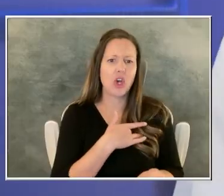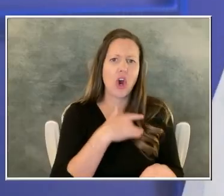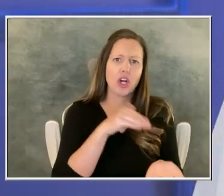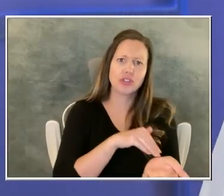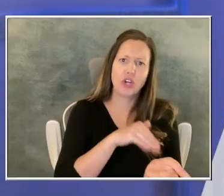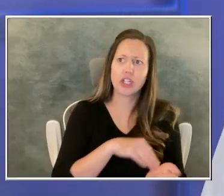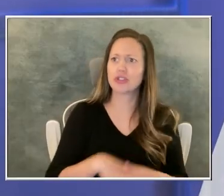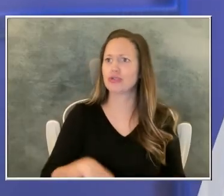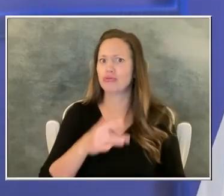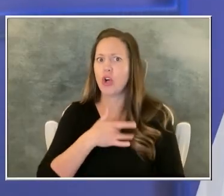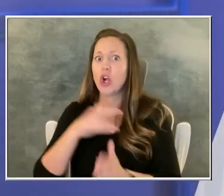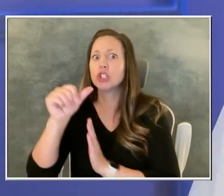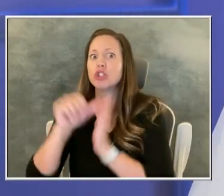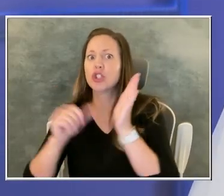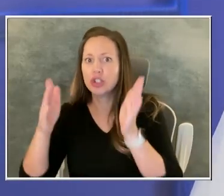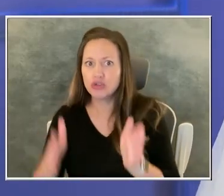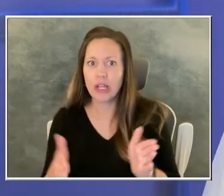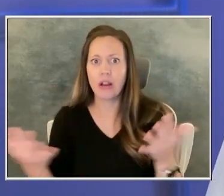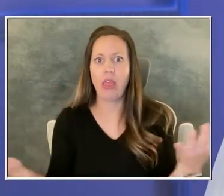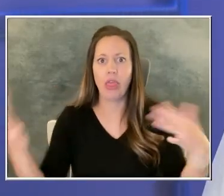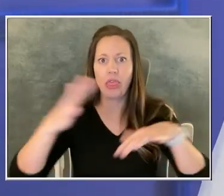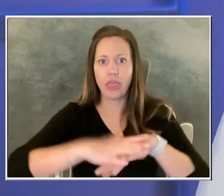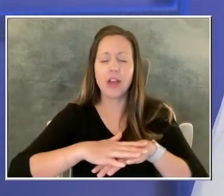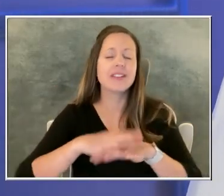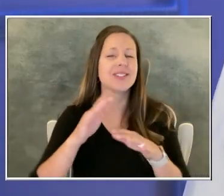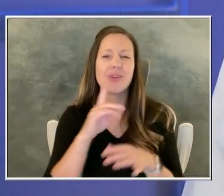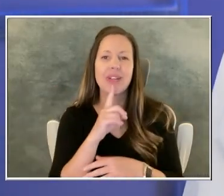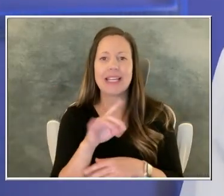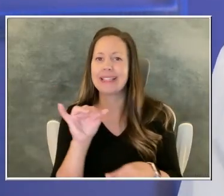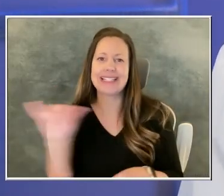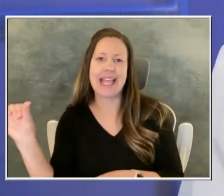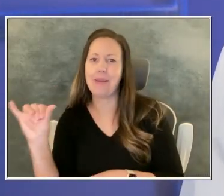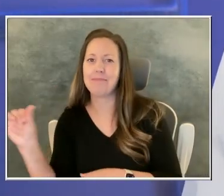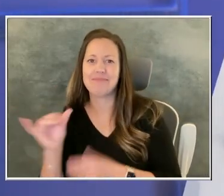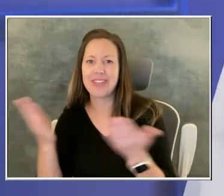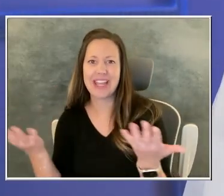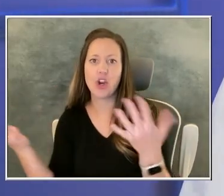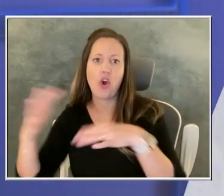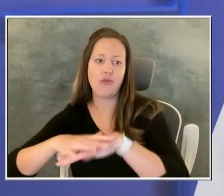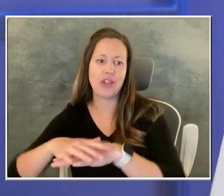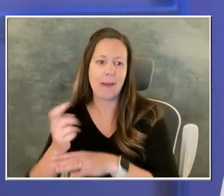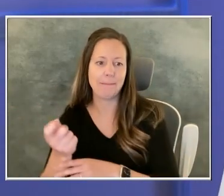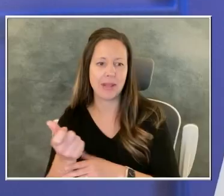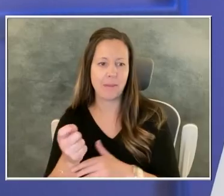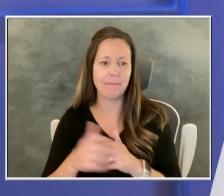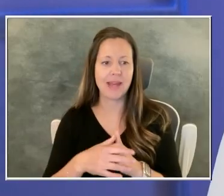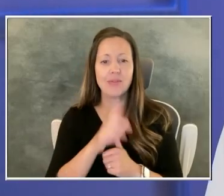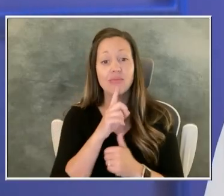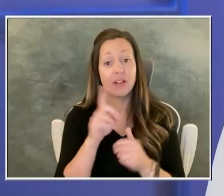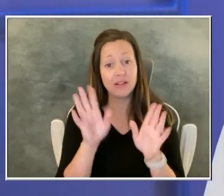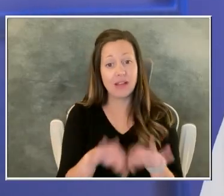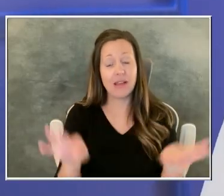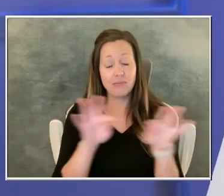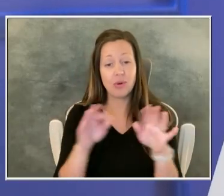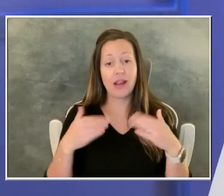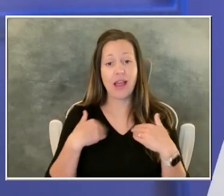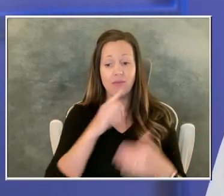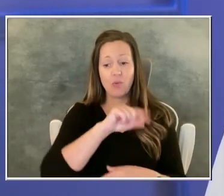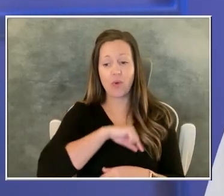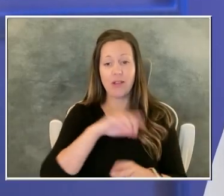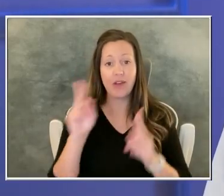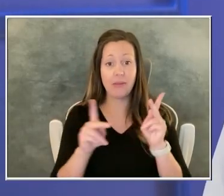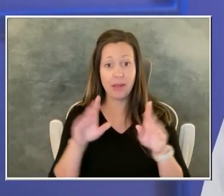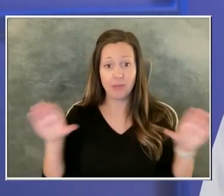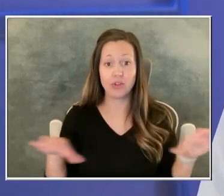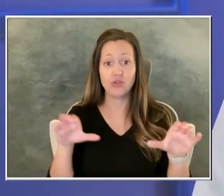surgeon, and so in the same way, I think there's a little bit of overlap here. I think at the end of the day, what really matters is just as long as we have qualified people doing these